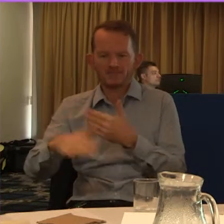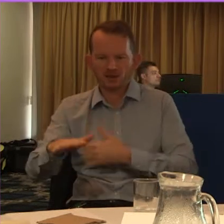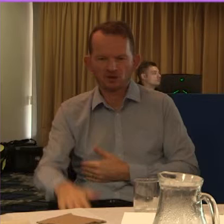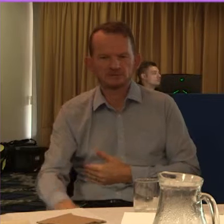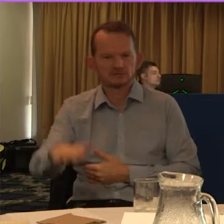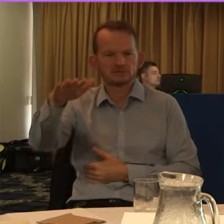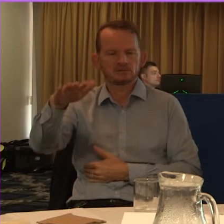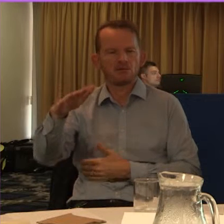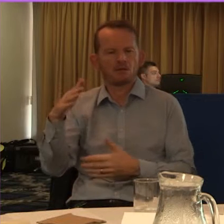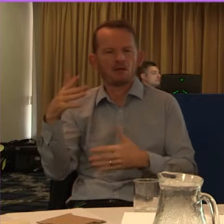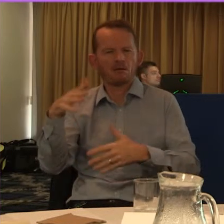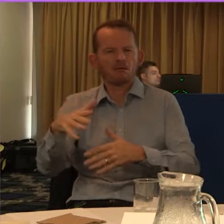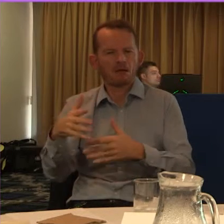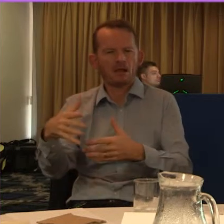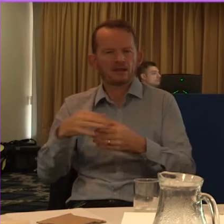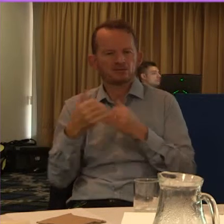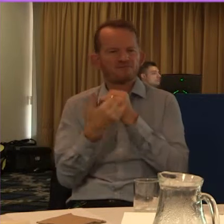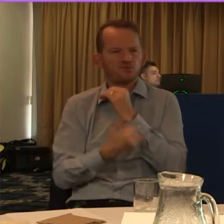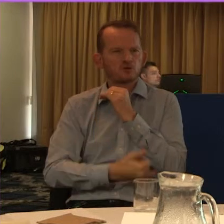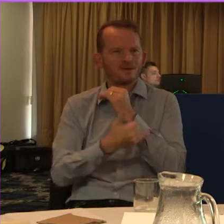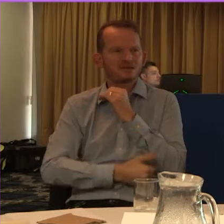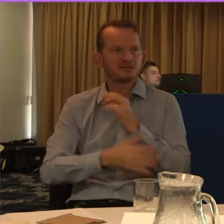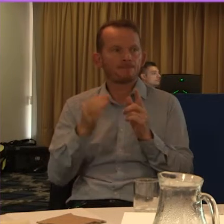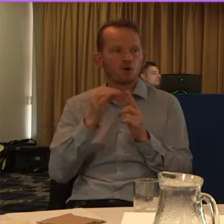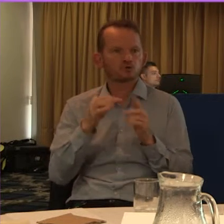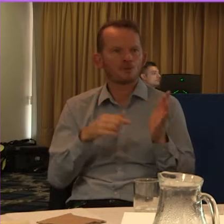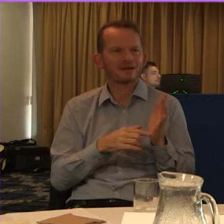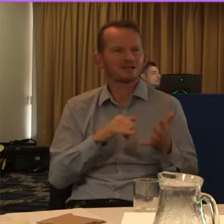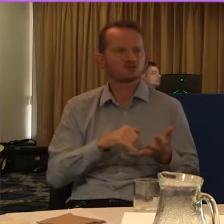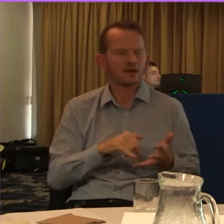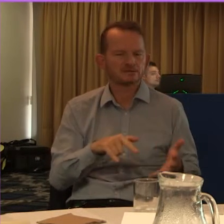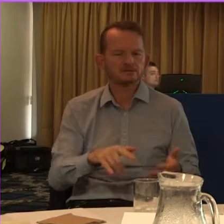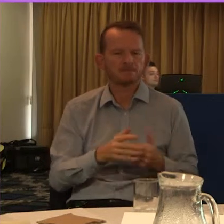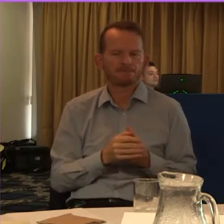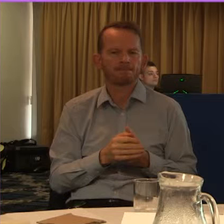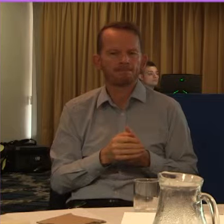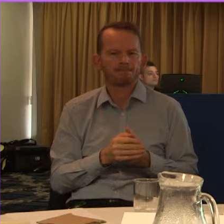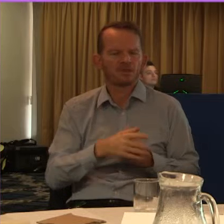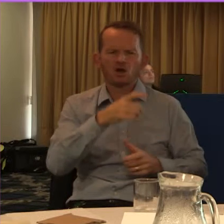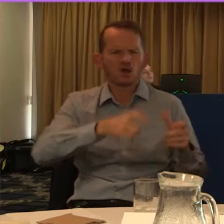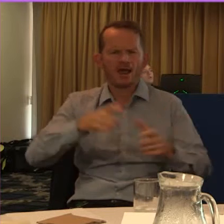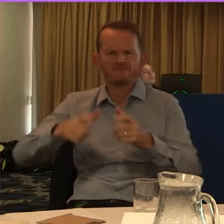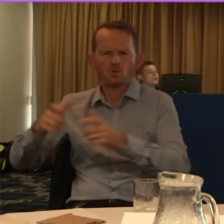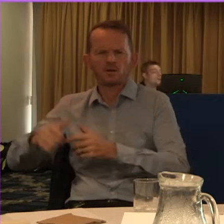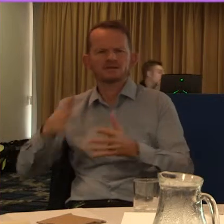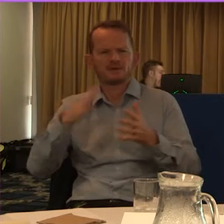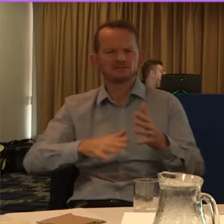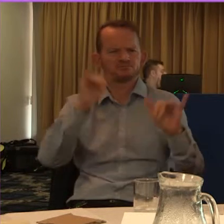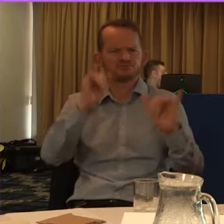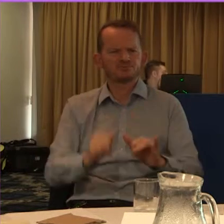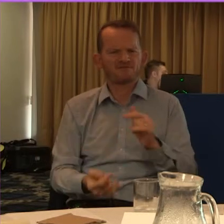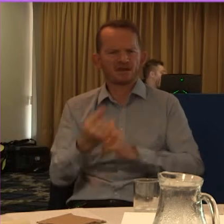have contributed to vulnerability to post-traumatic stress. Now, not everyone who experiences a traumatic event will